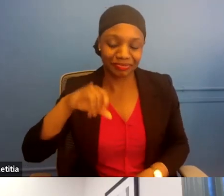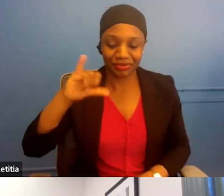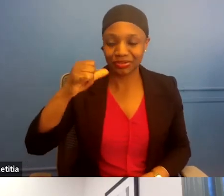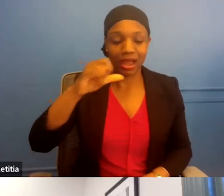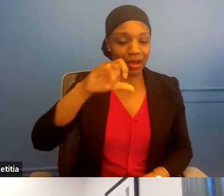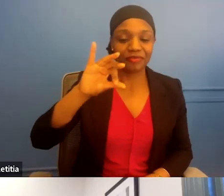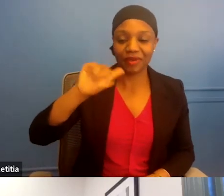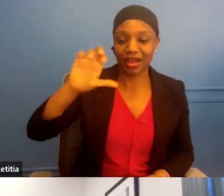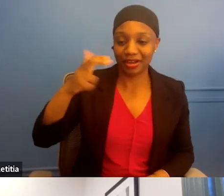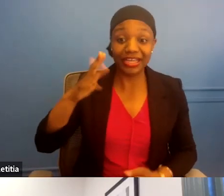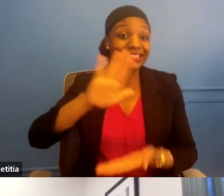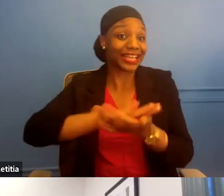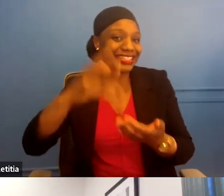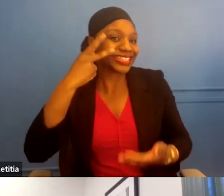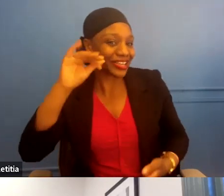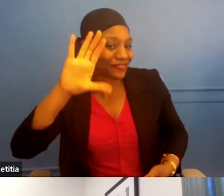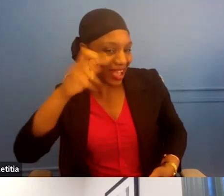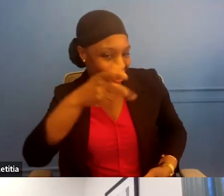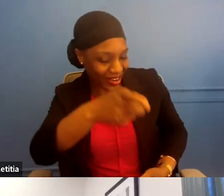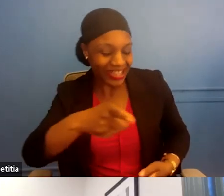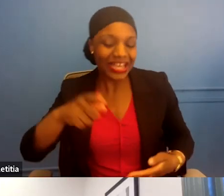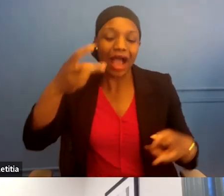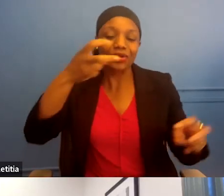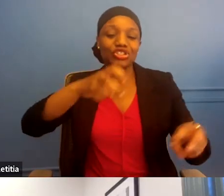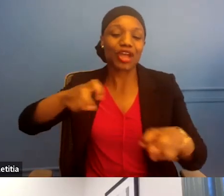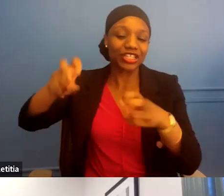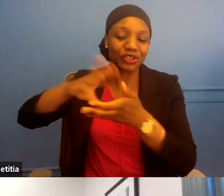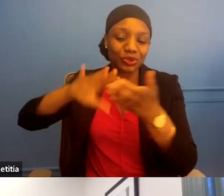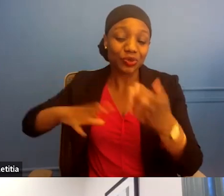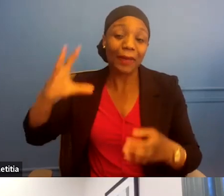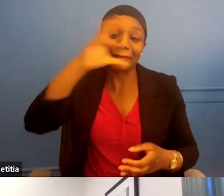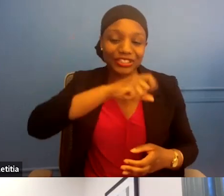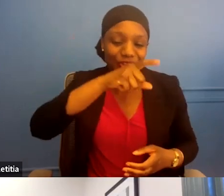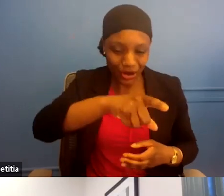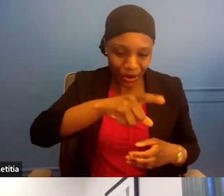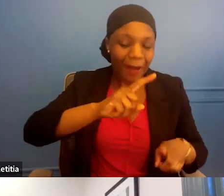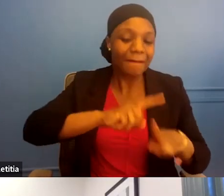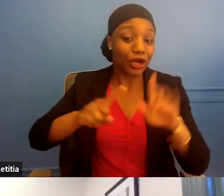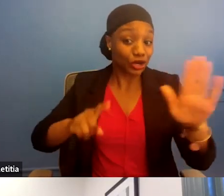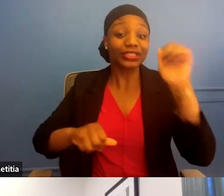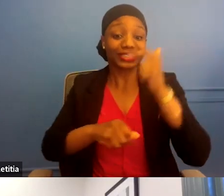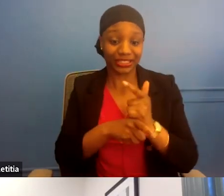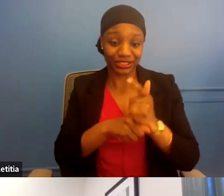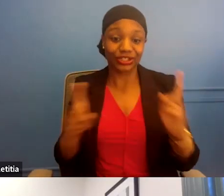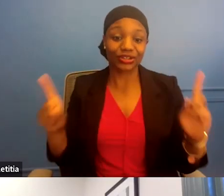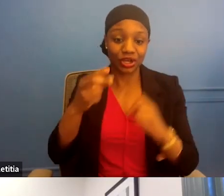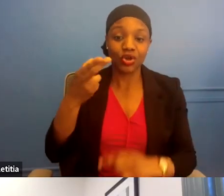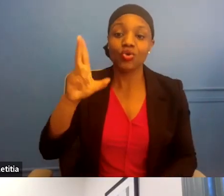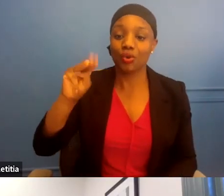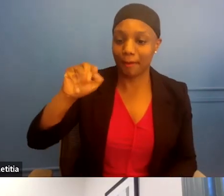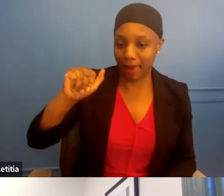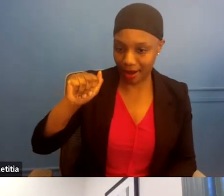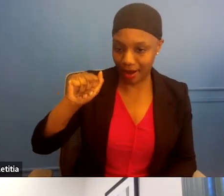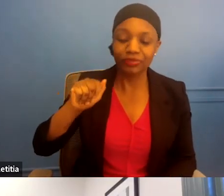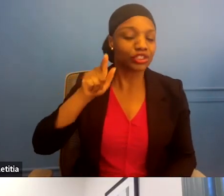So good to see Farah. I was a transfer student, so I missed Farah on campus, but overlapped with her sister, Huma. She was a source of inspiration